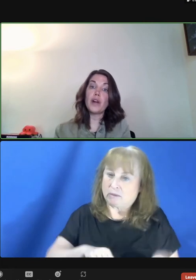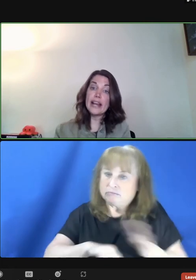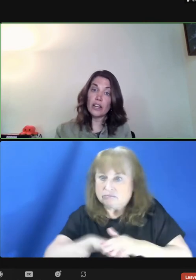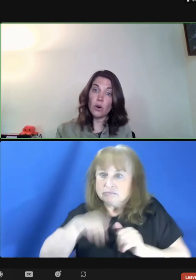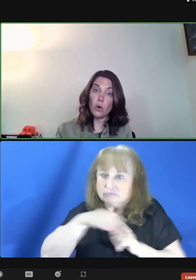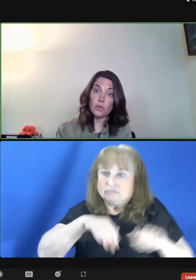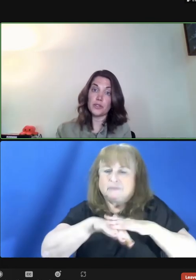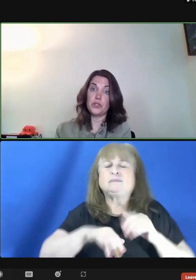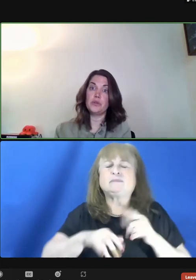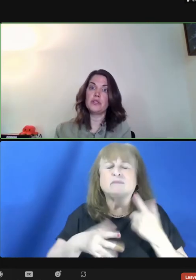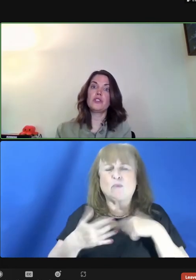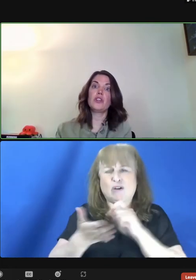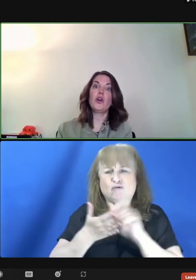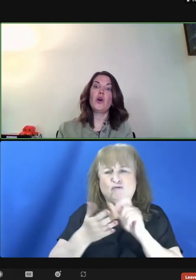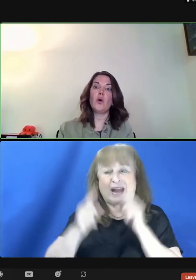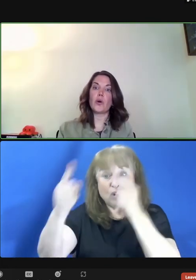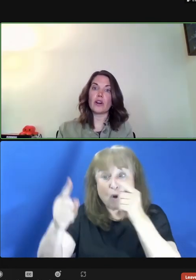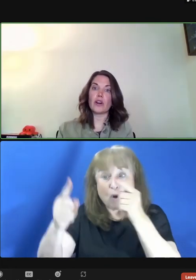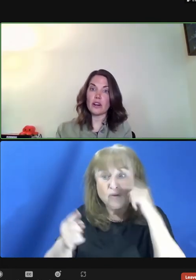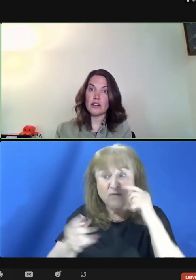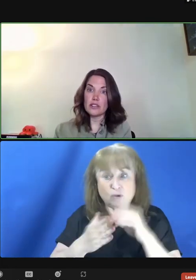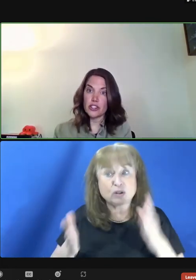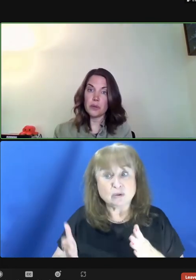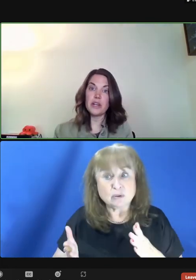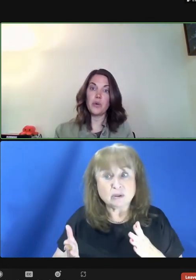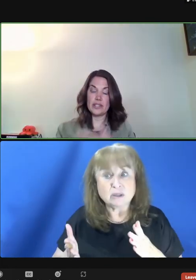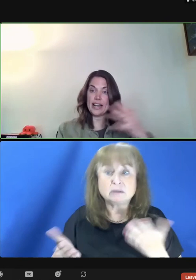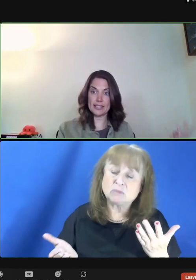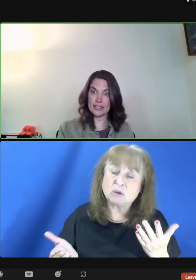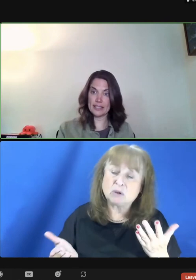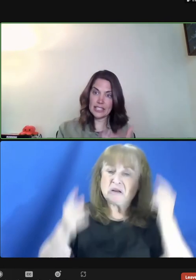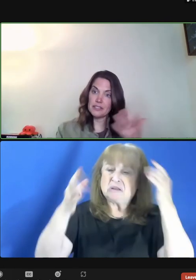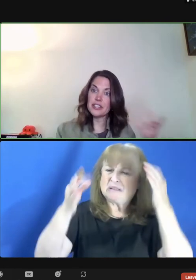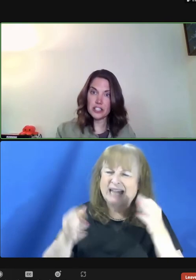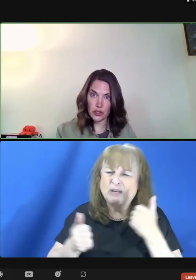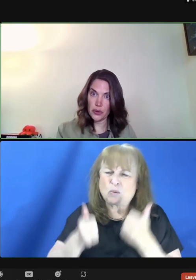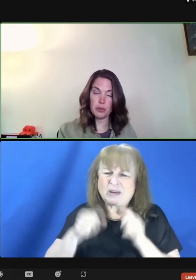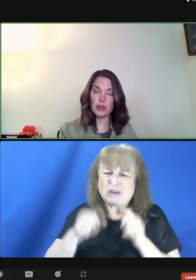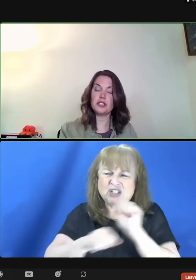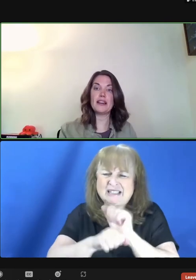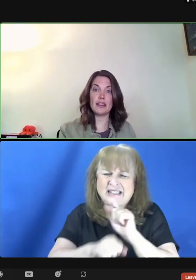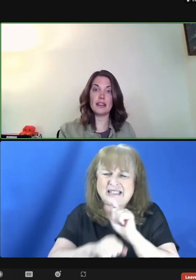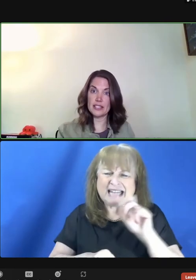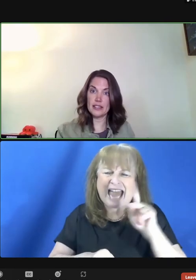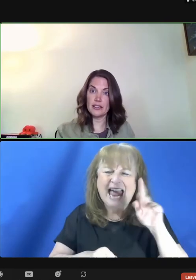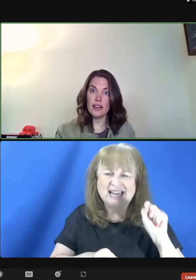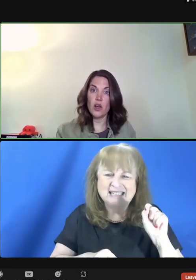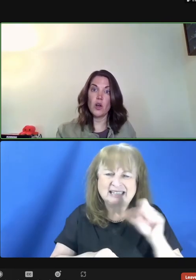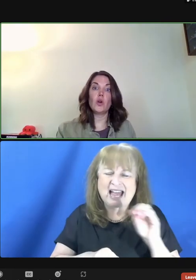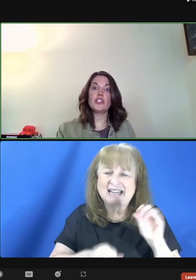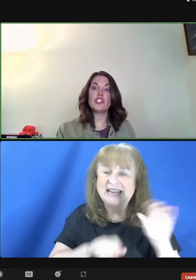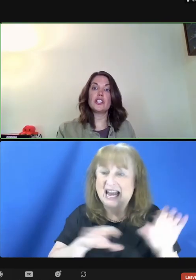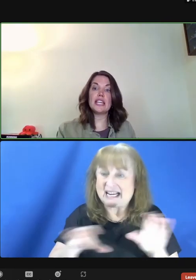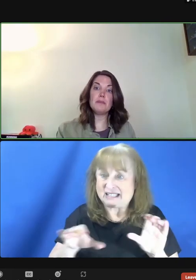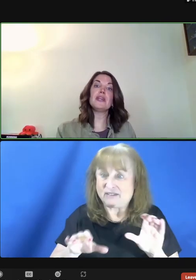So when we're writing goals for students or determining what tasks and activities they're going to participate in a